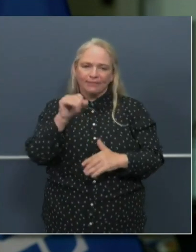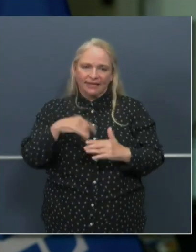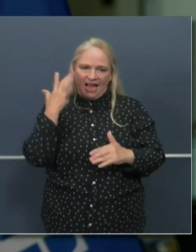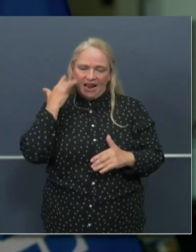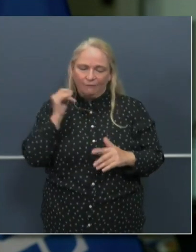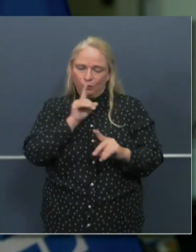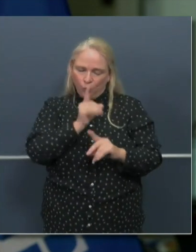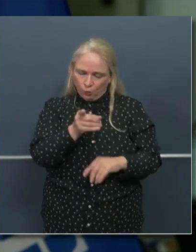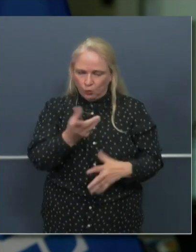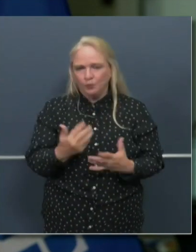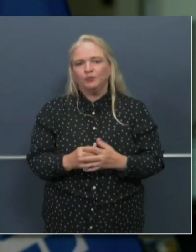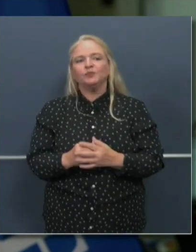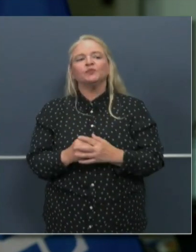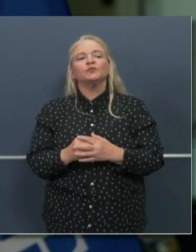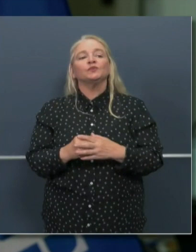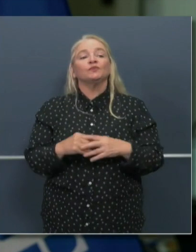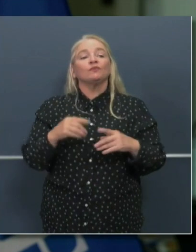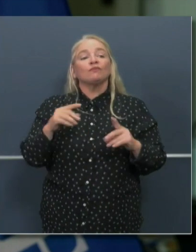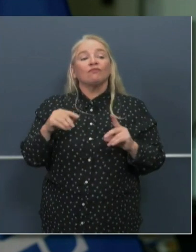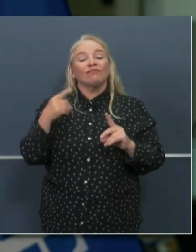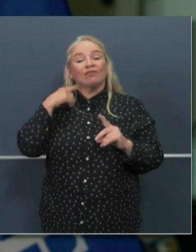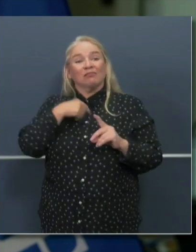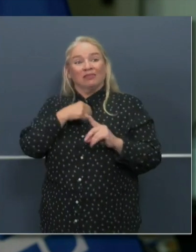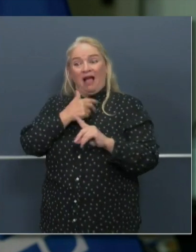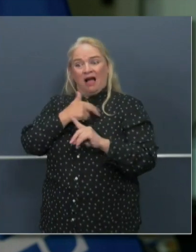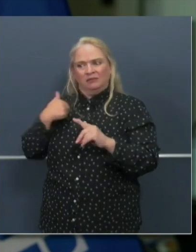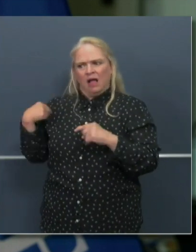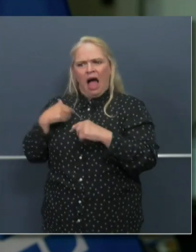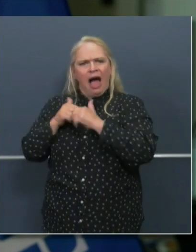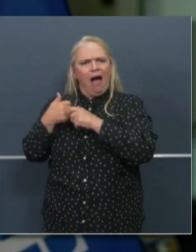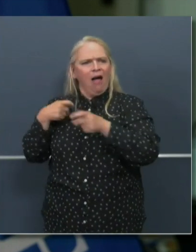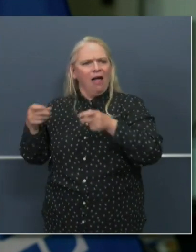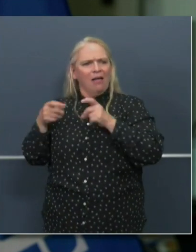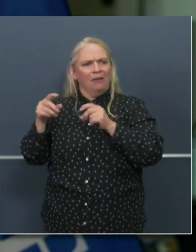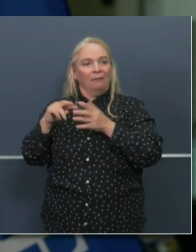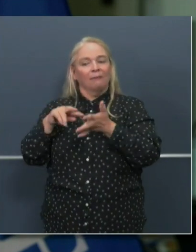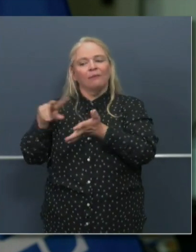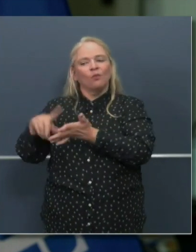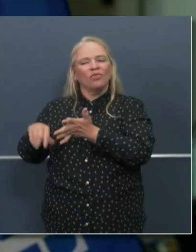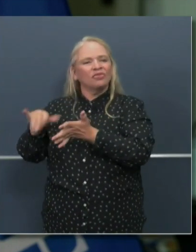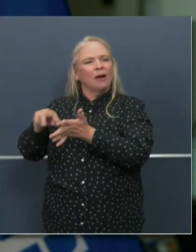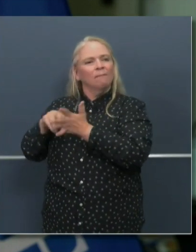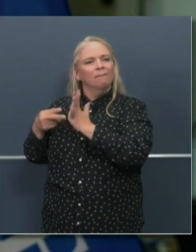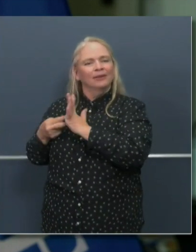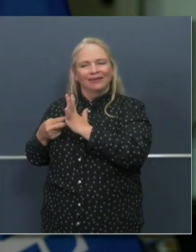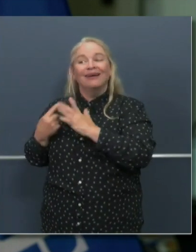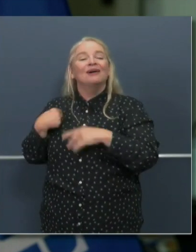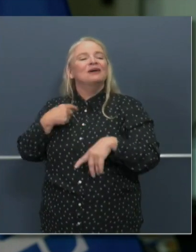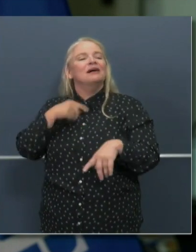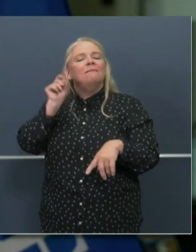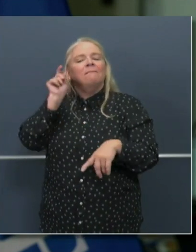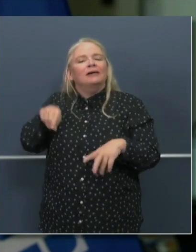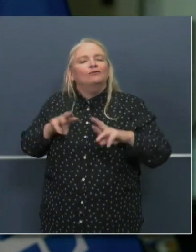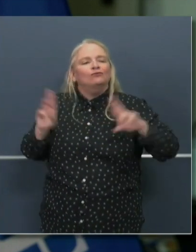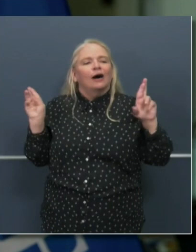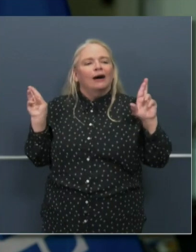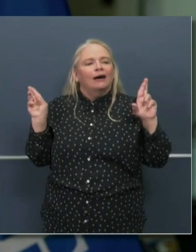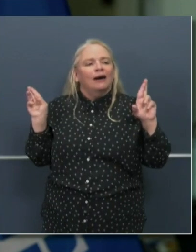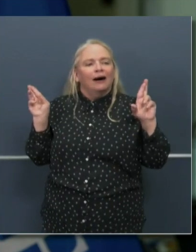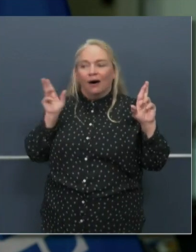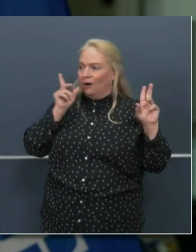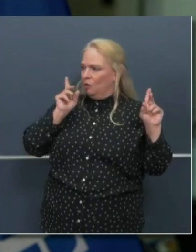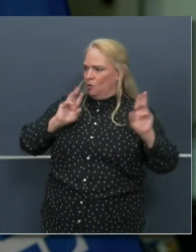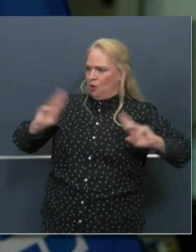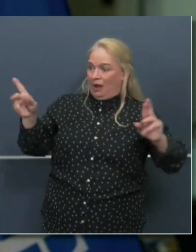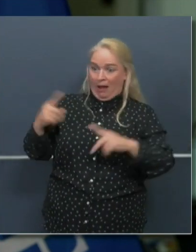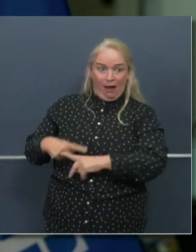And for us in the healthcare delivery system, that translates into more people who are in need of hospital care and more people who are